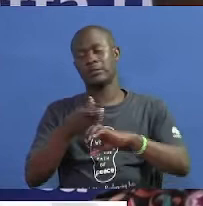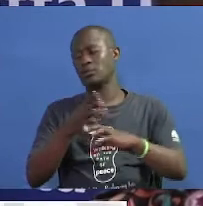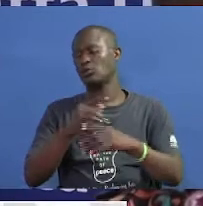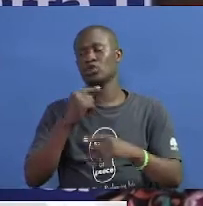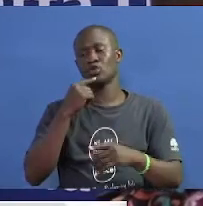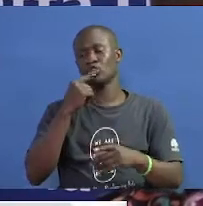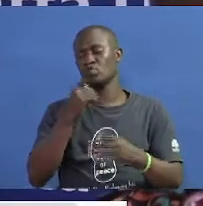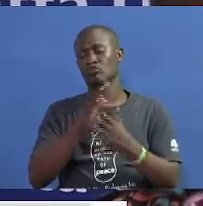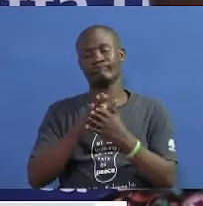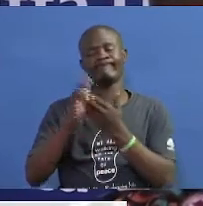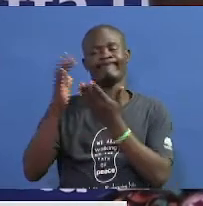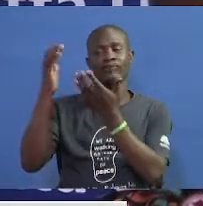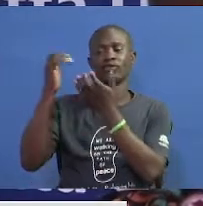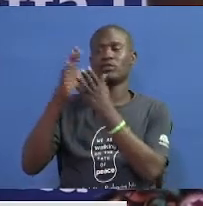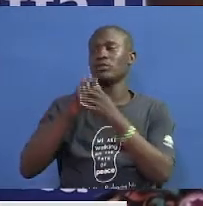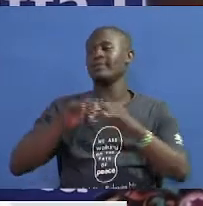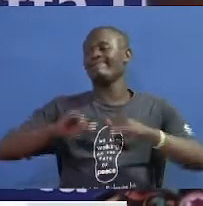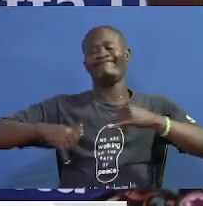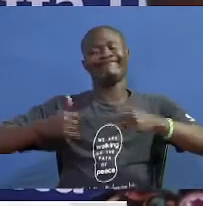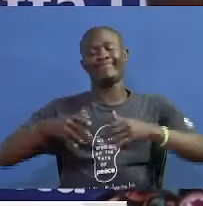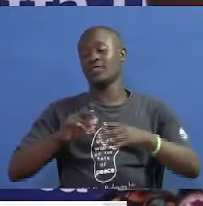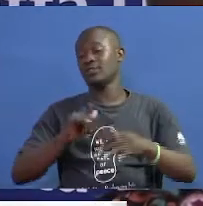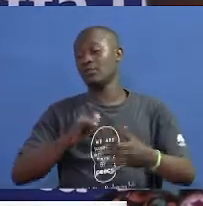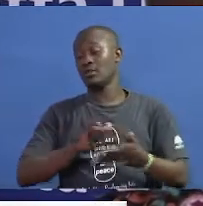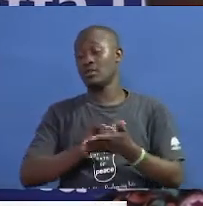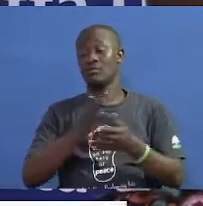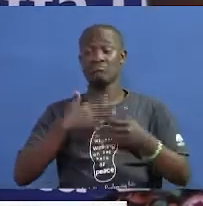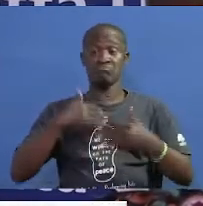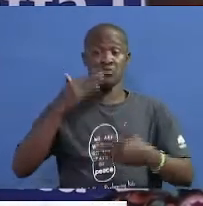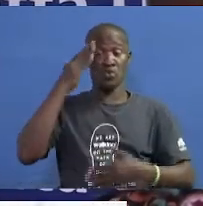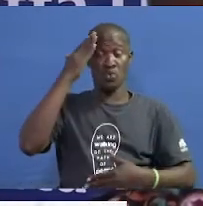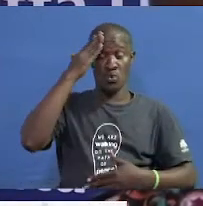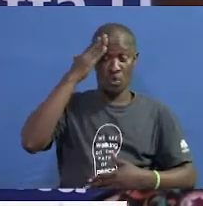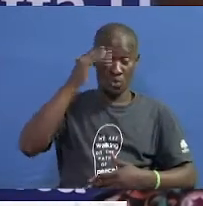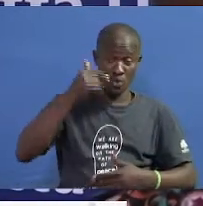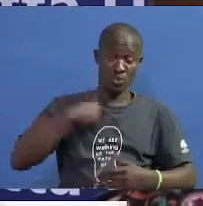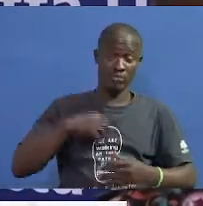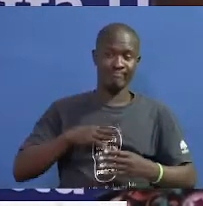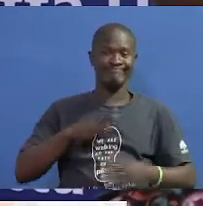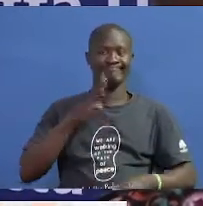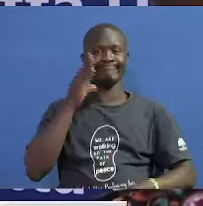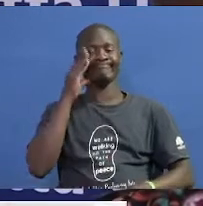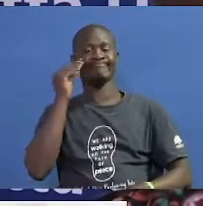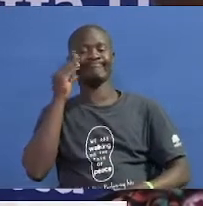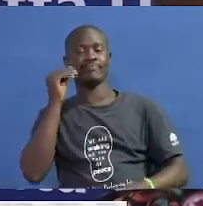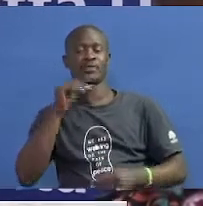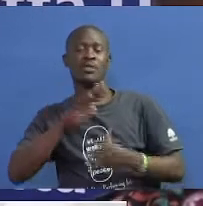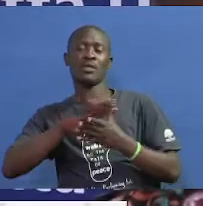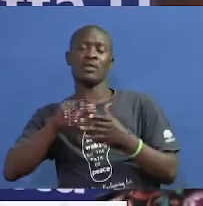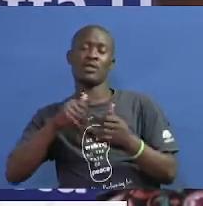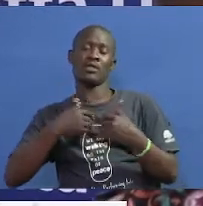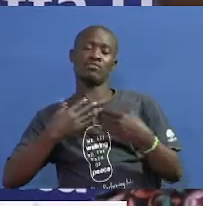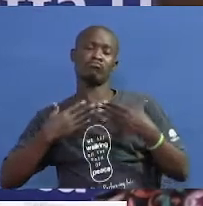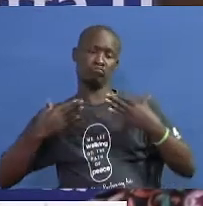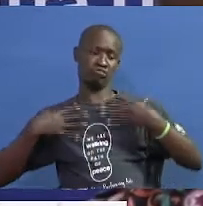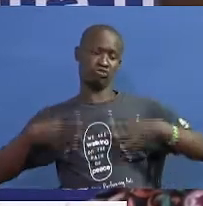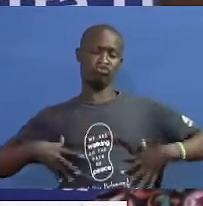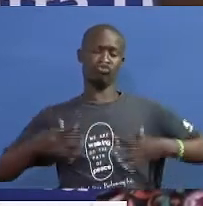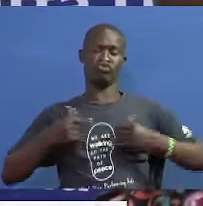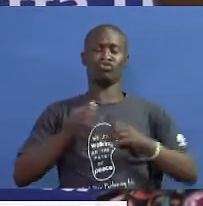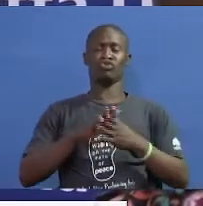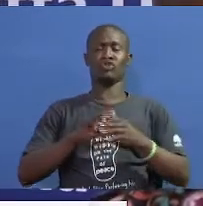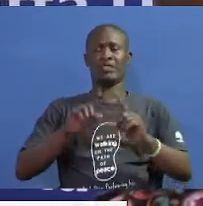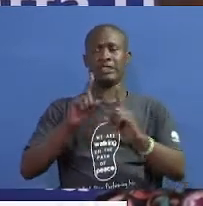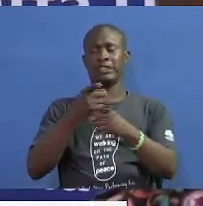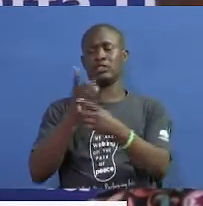we're just so hopeful and excited, because we know through our own lived personal experience as physicians and as healthcare providers